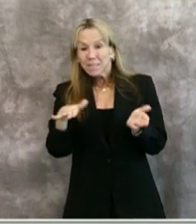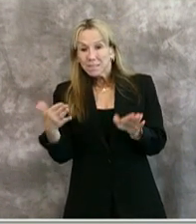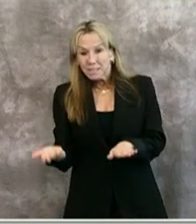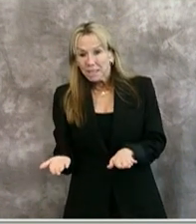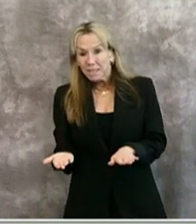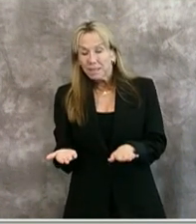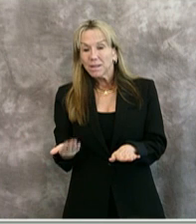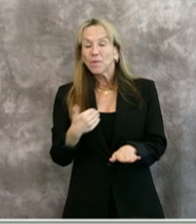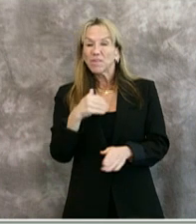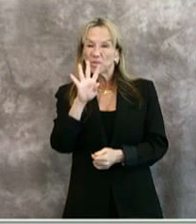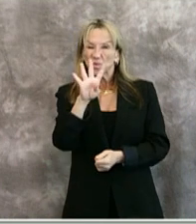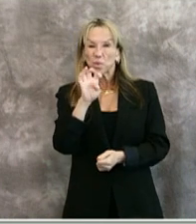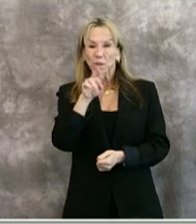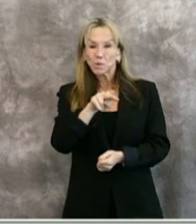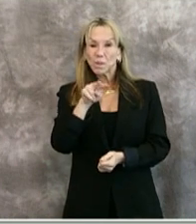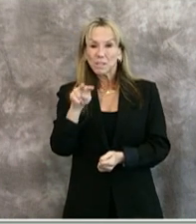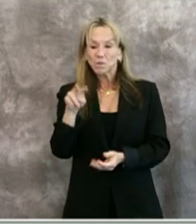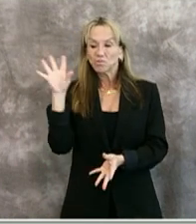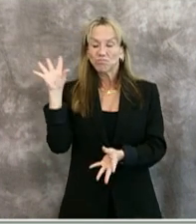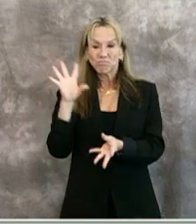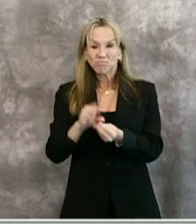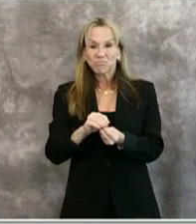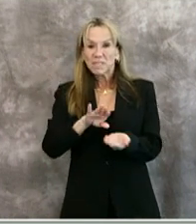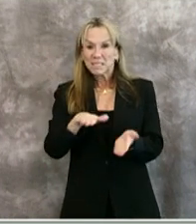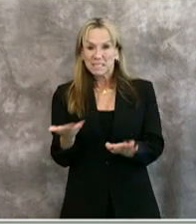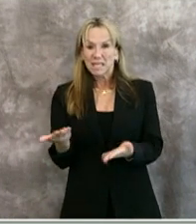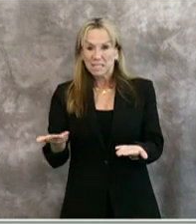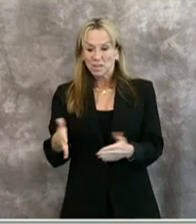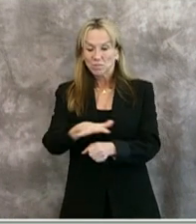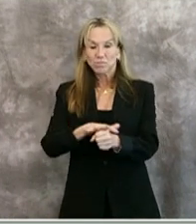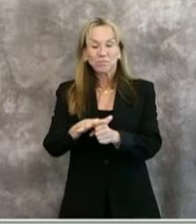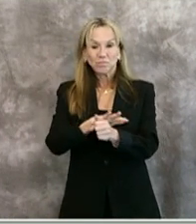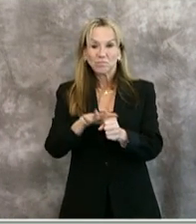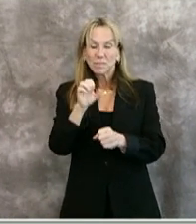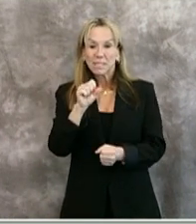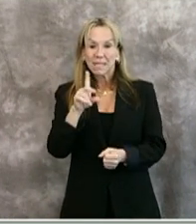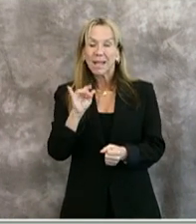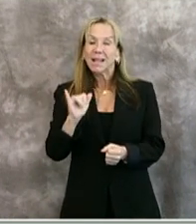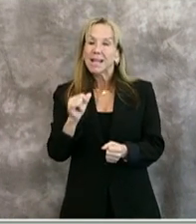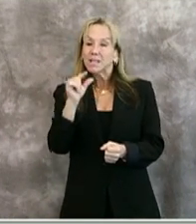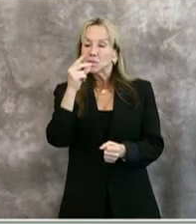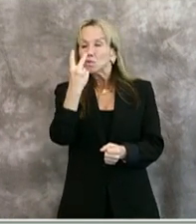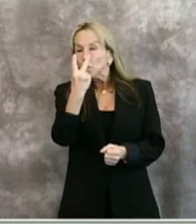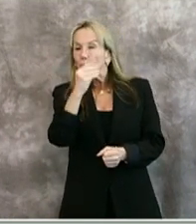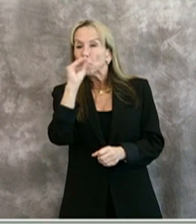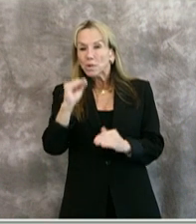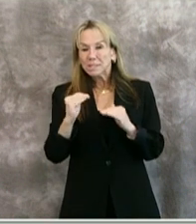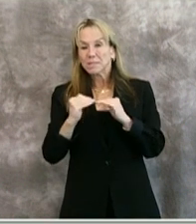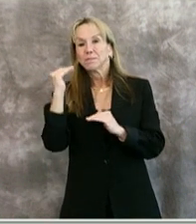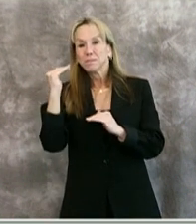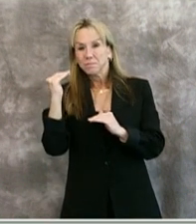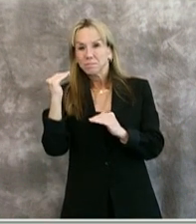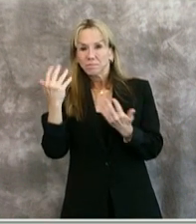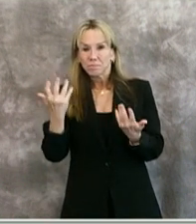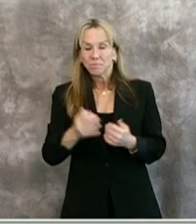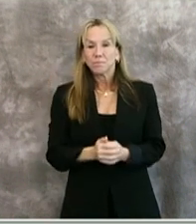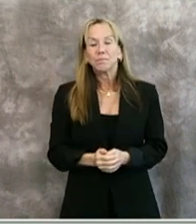are 422 total deaths, which represent slightly over 2% of the total number of cases.